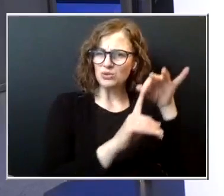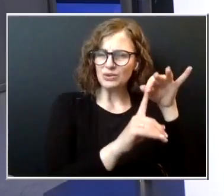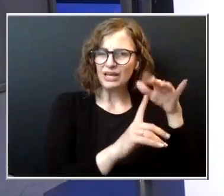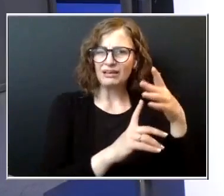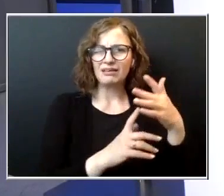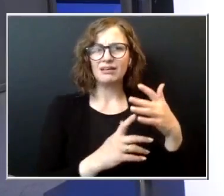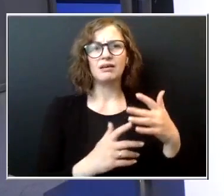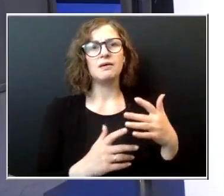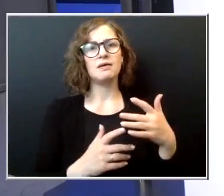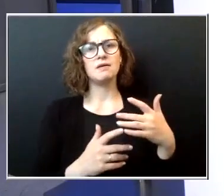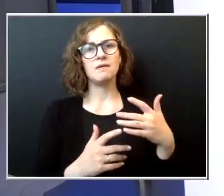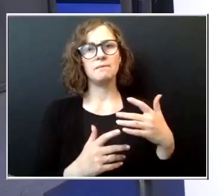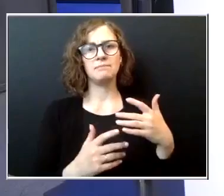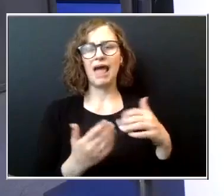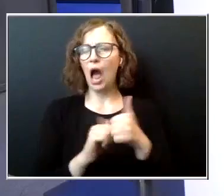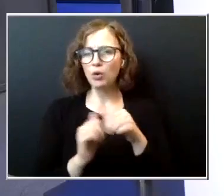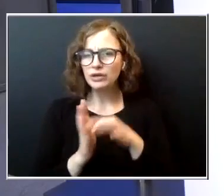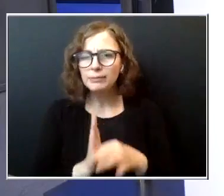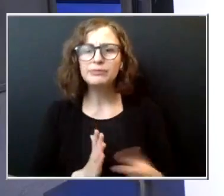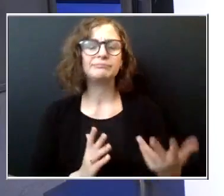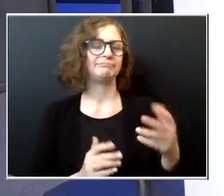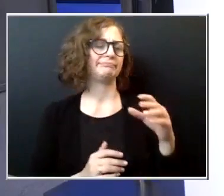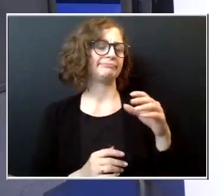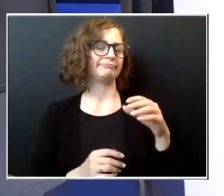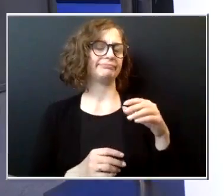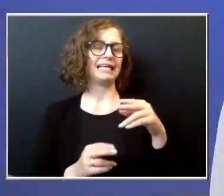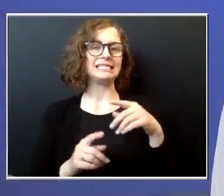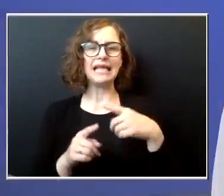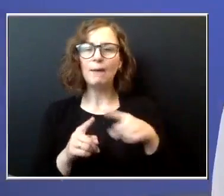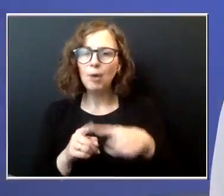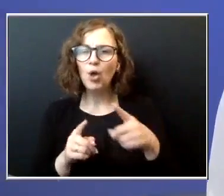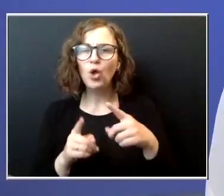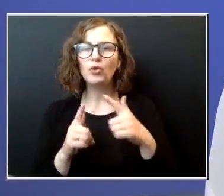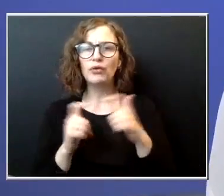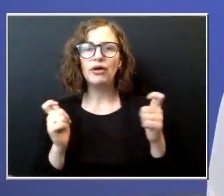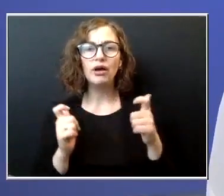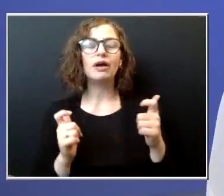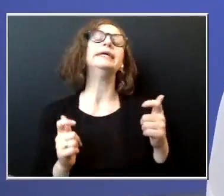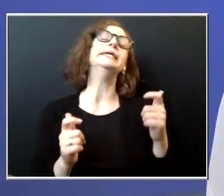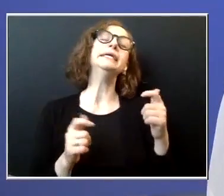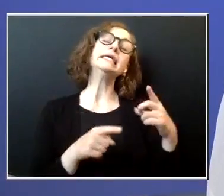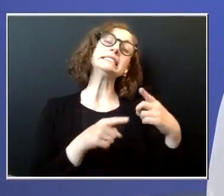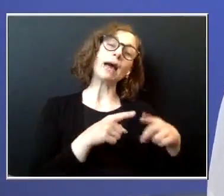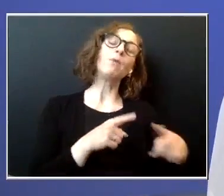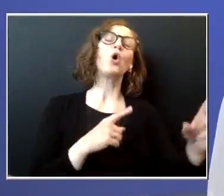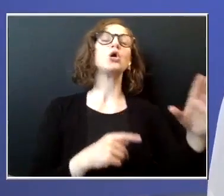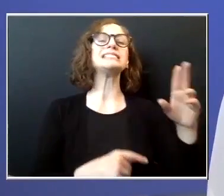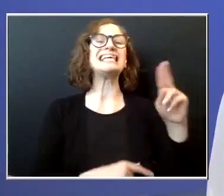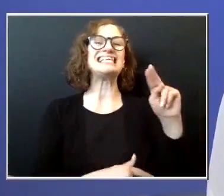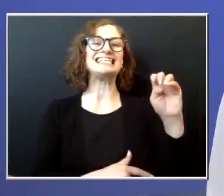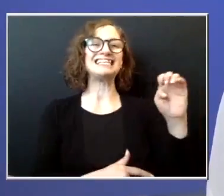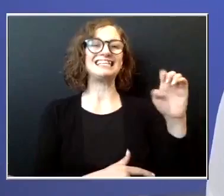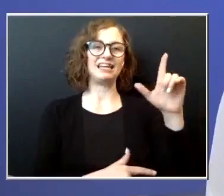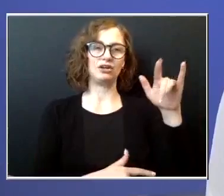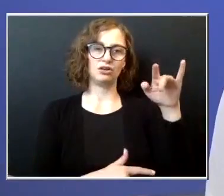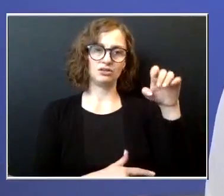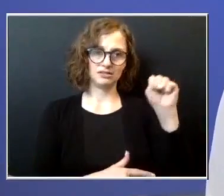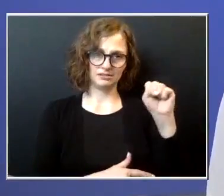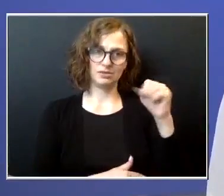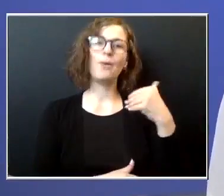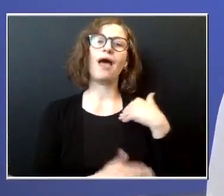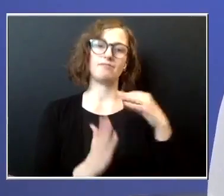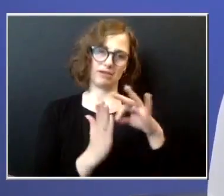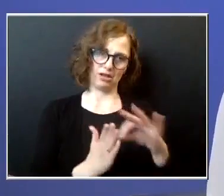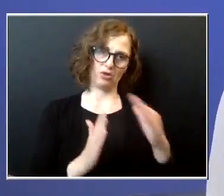have scalpels? for the scalpels as well as for the needles that we use. We do have an accounting system. There's a